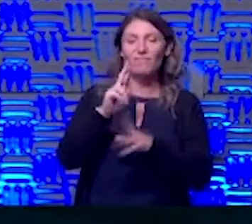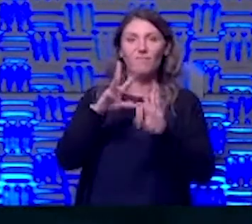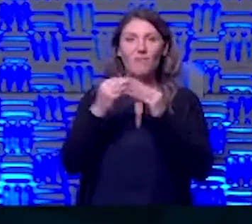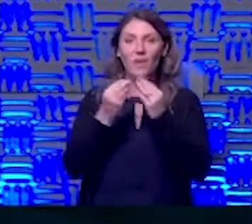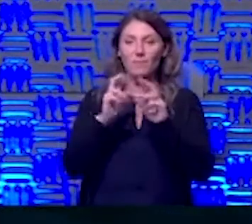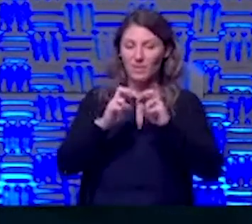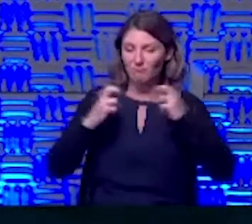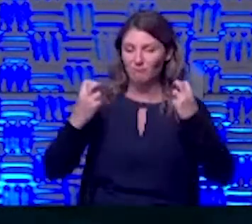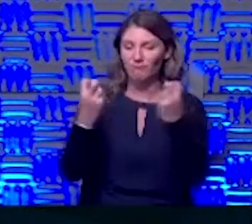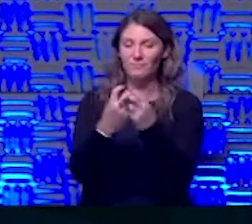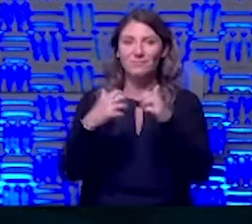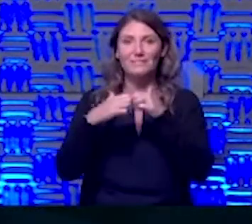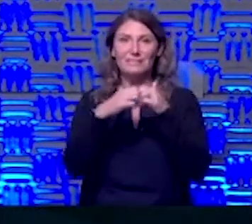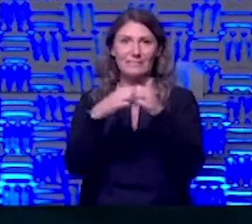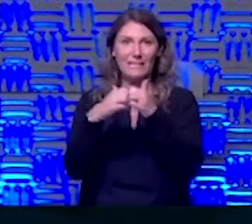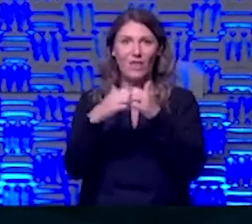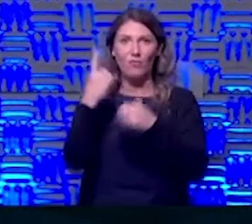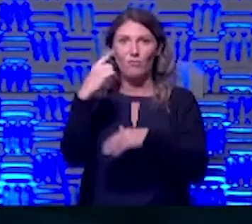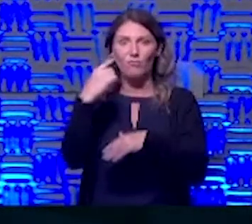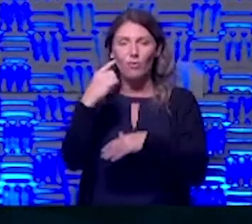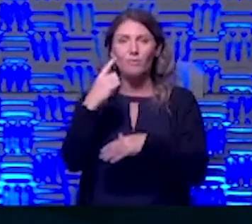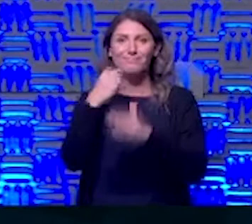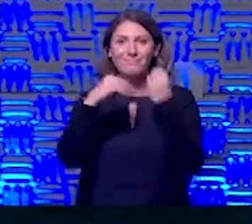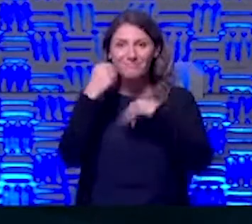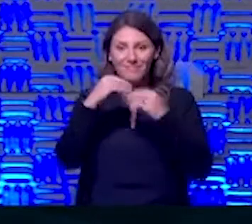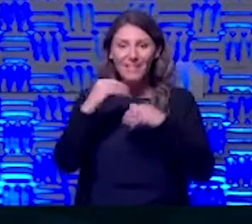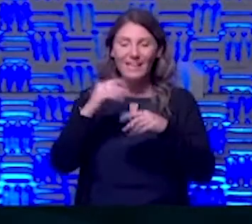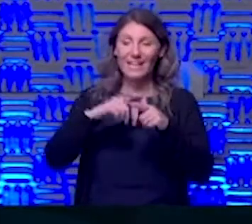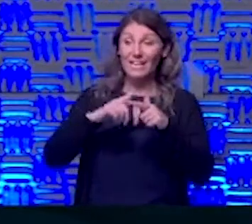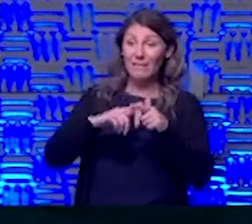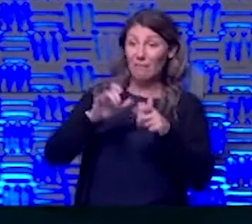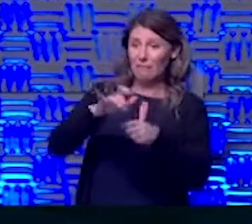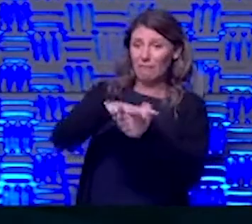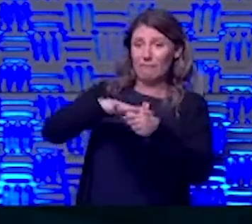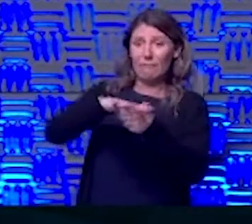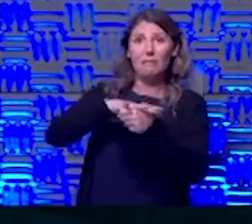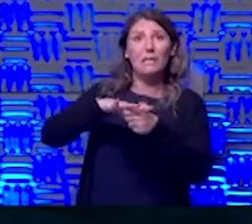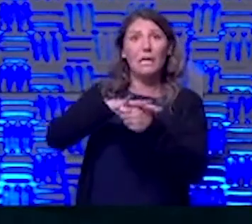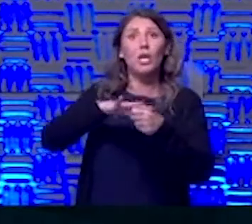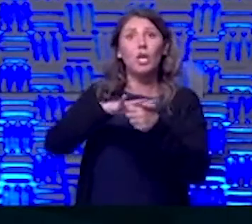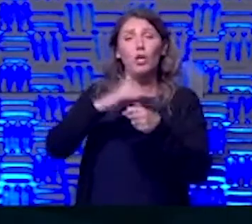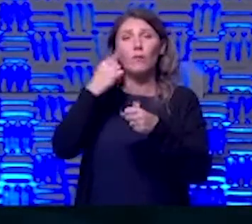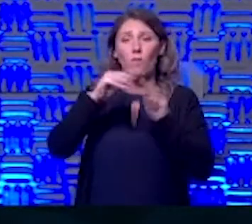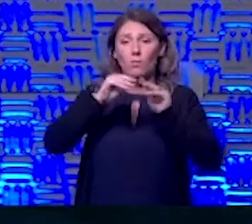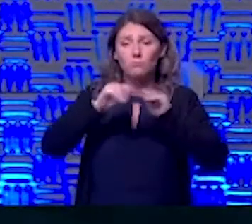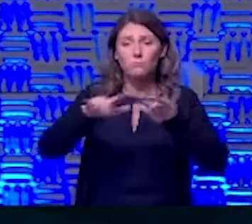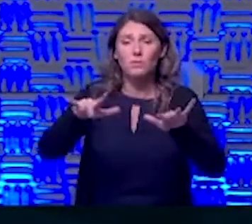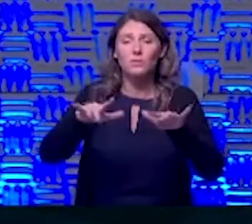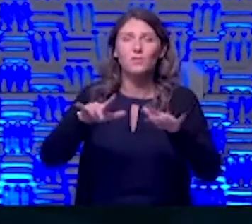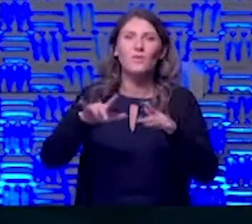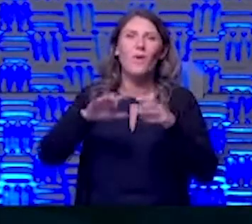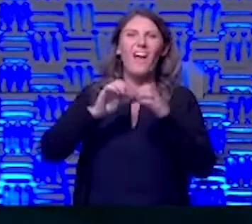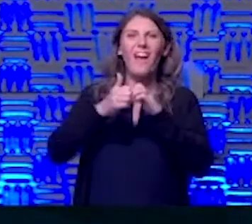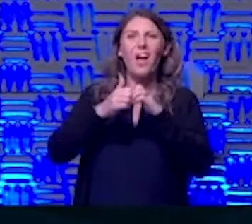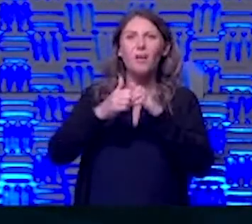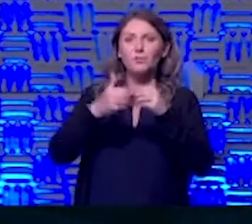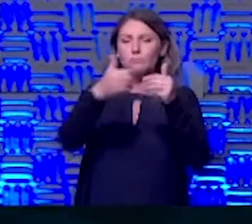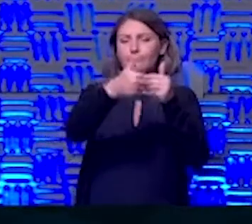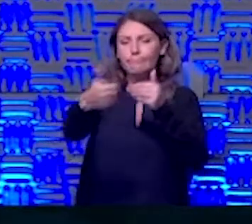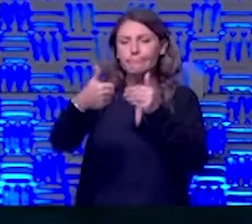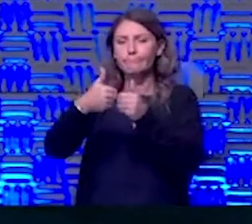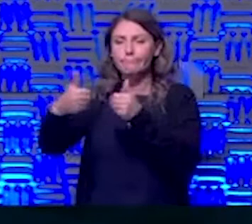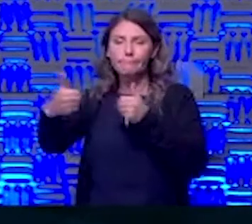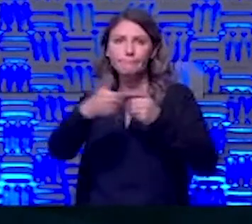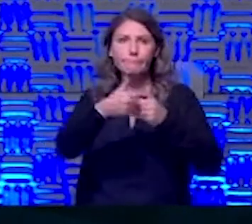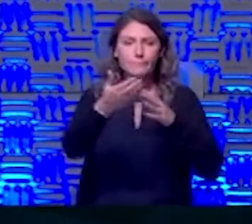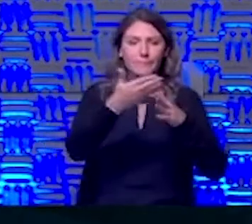for transmission between people. So we kind of worked on how to stagger their breaks and try to get